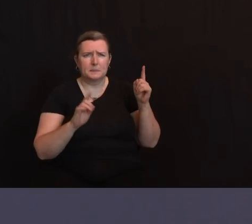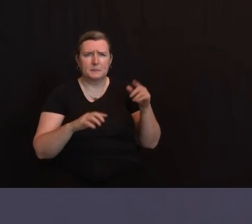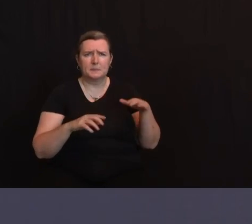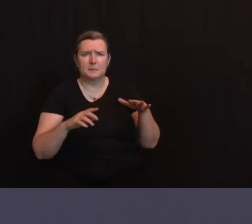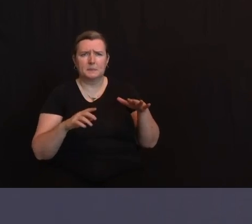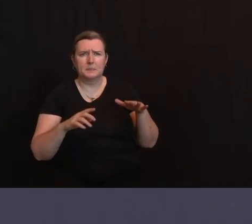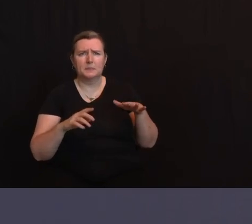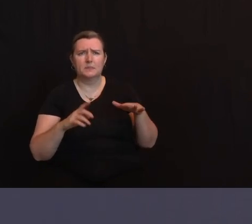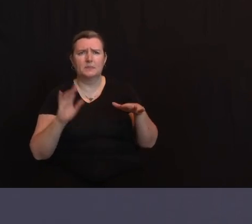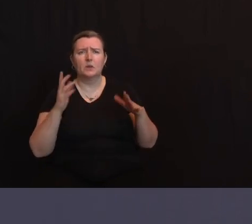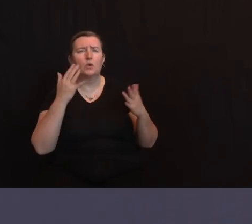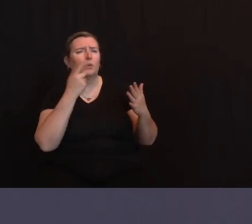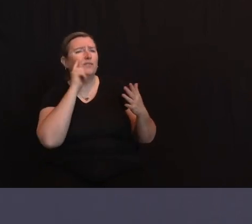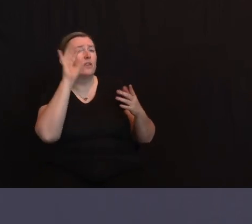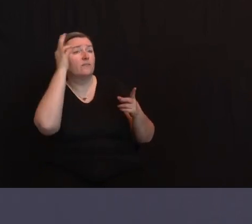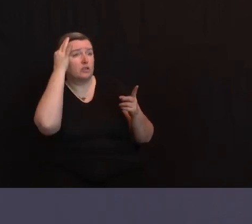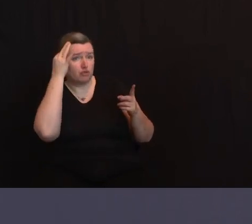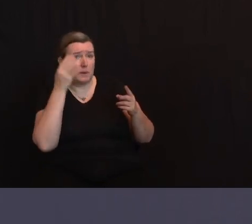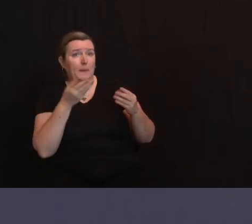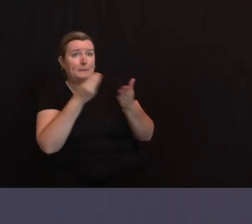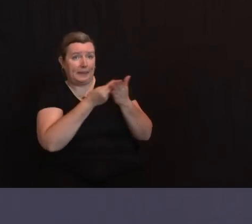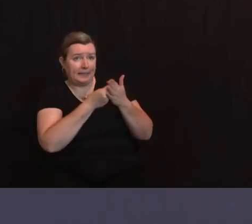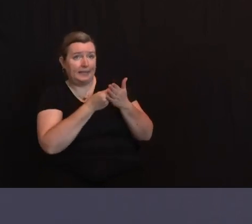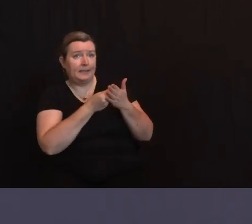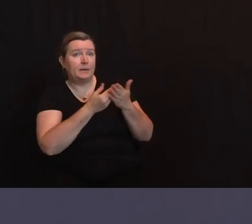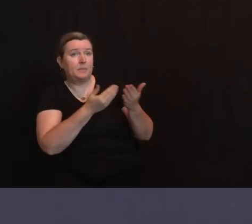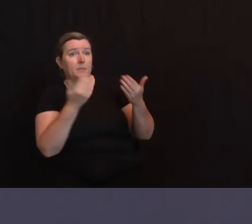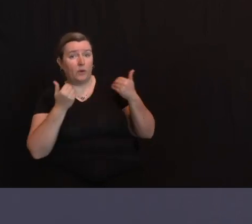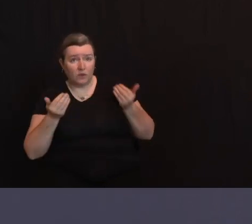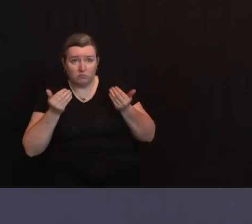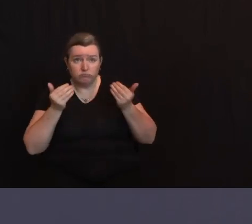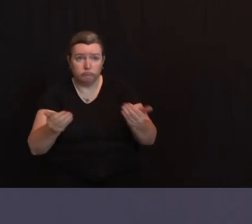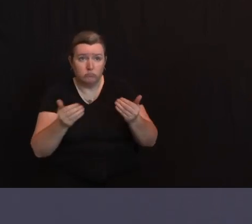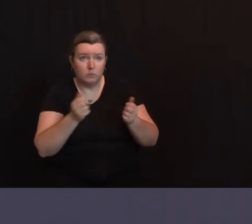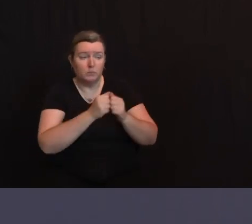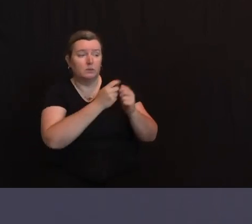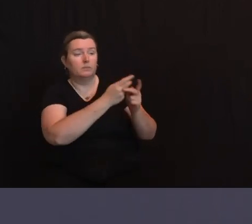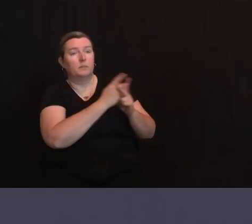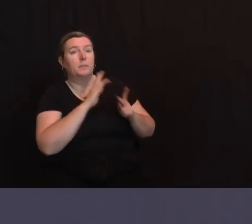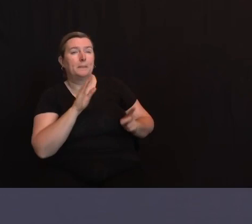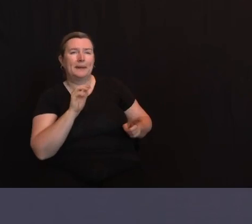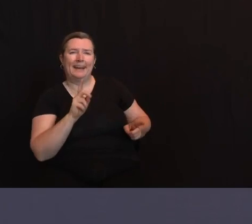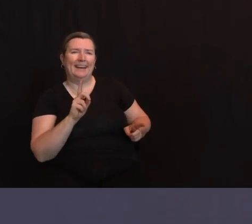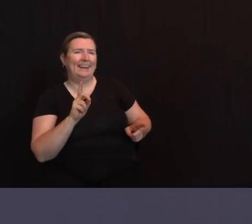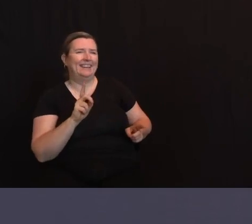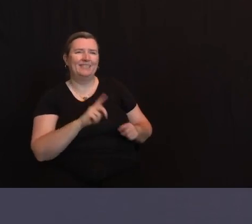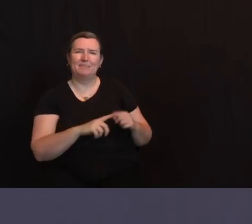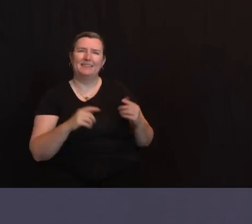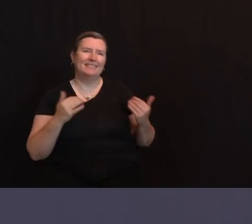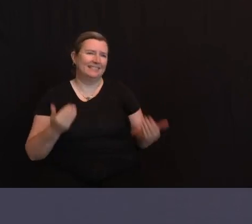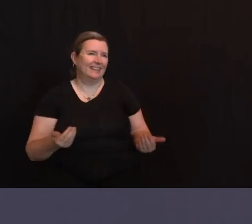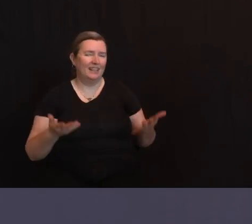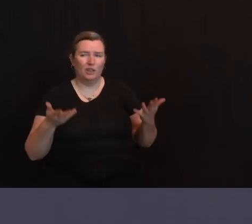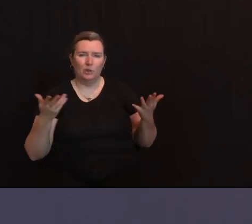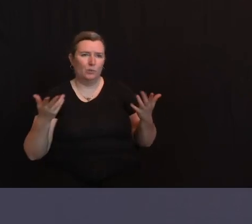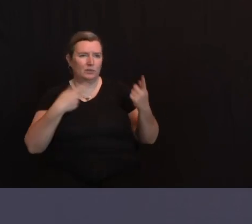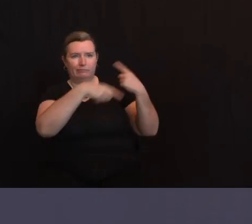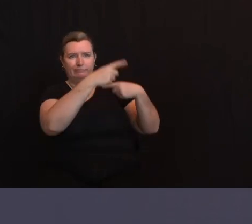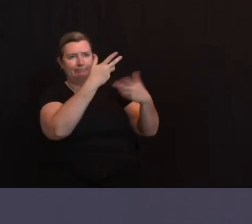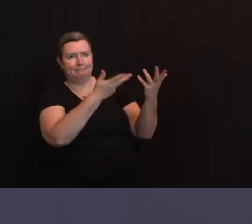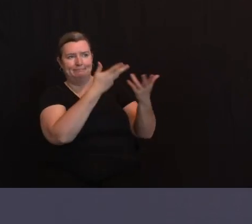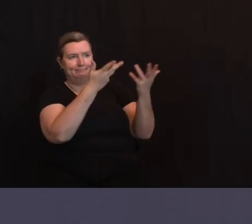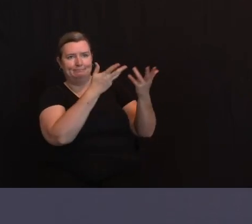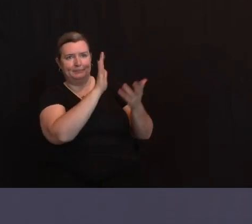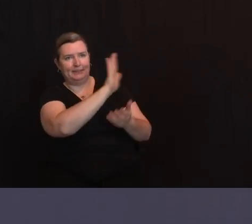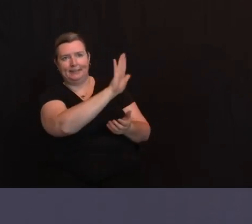money came federally. But obviously, based on what you were telling us at the top of this briefing, it doesn't look like in this relief plan that the